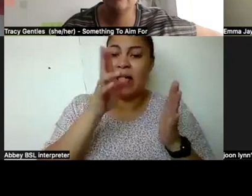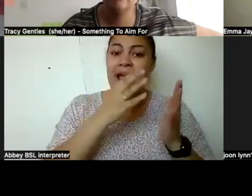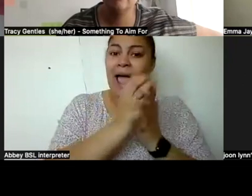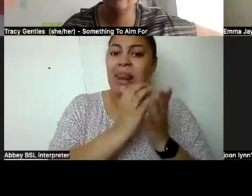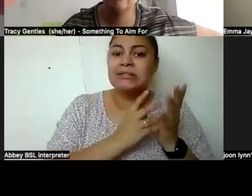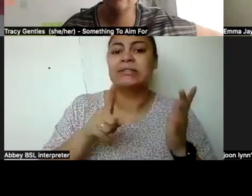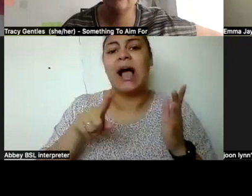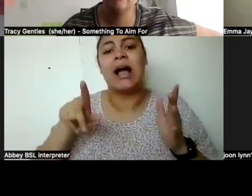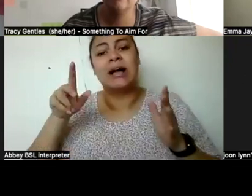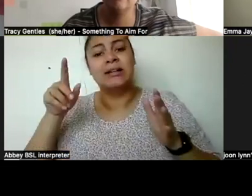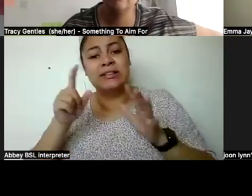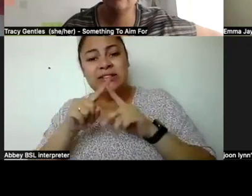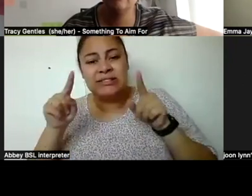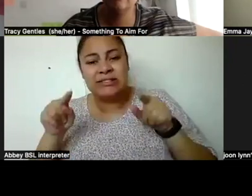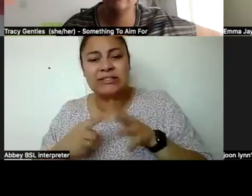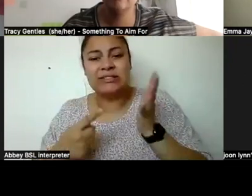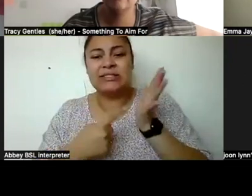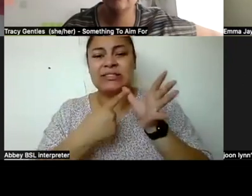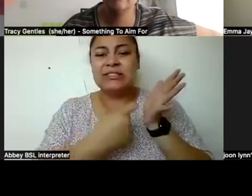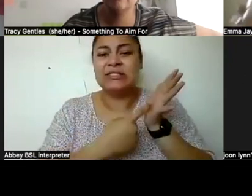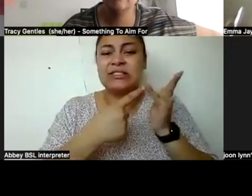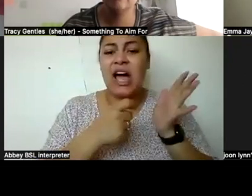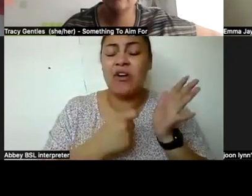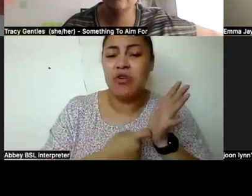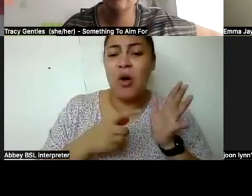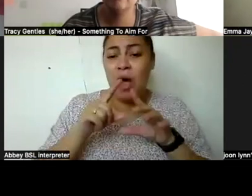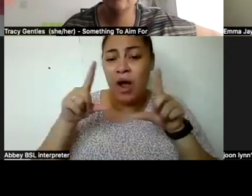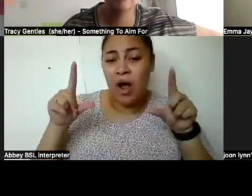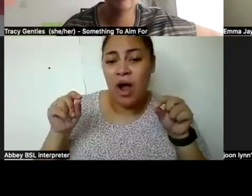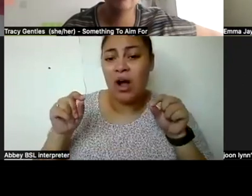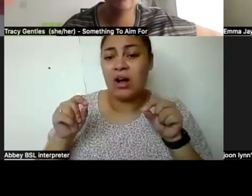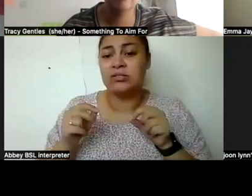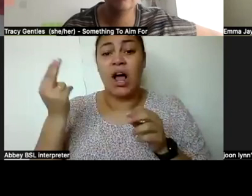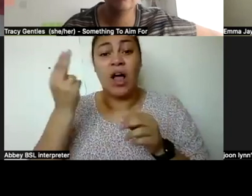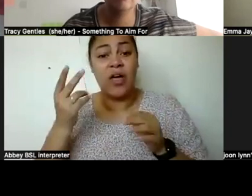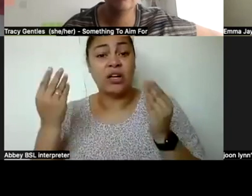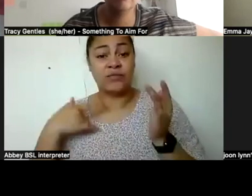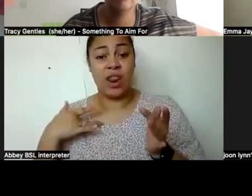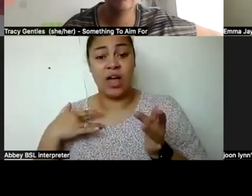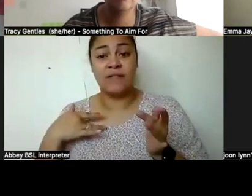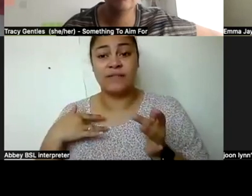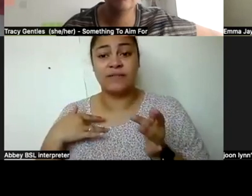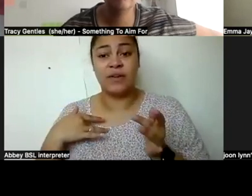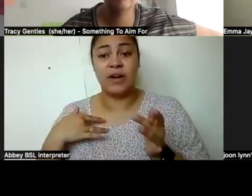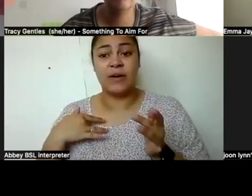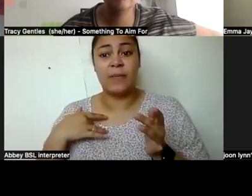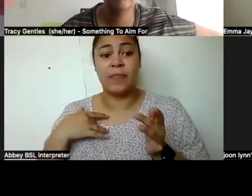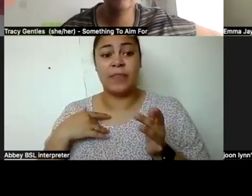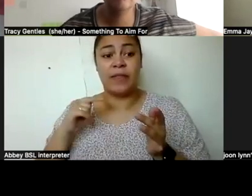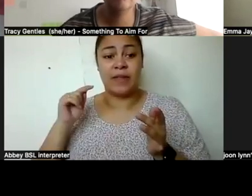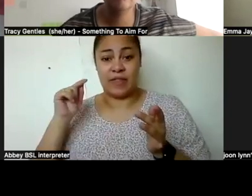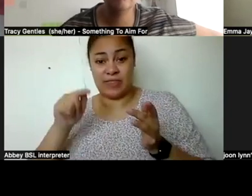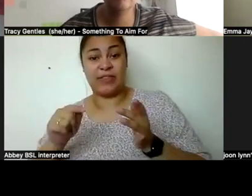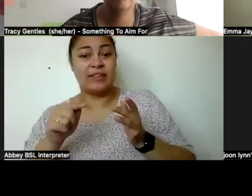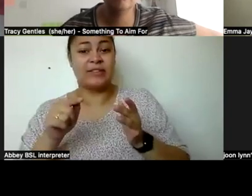that Rosalie Schweiker and Sajan Kuna provided in the Arts for Life. And it's this sort of